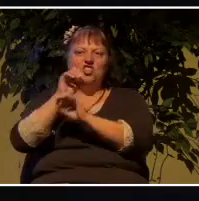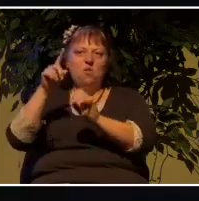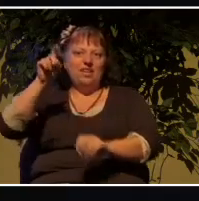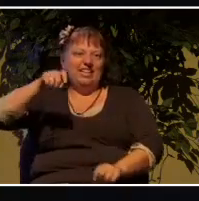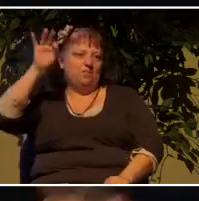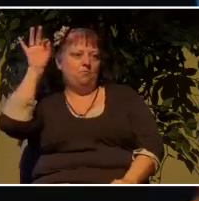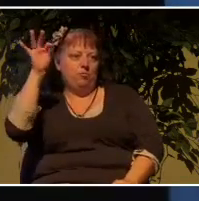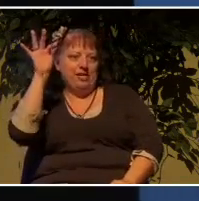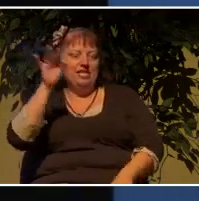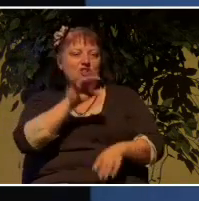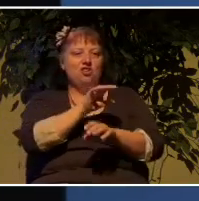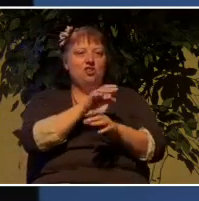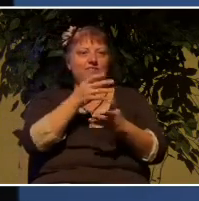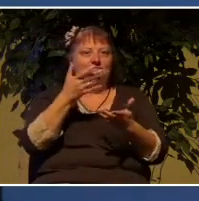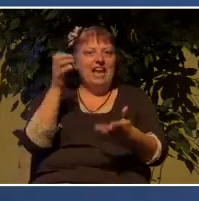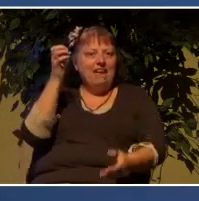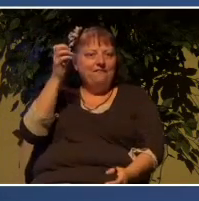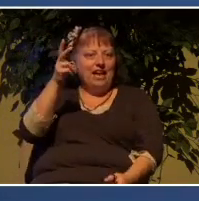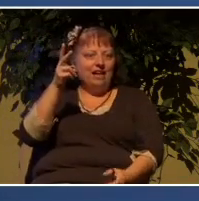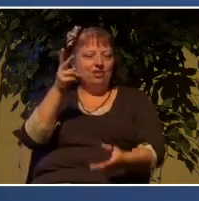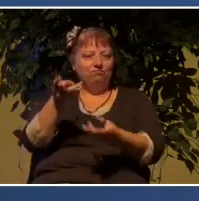healing. It's all there. It's all done for.